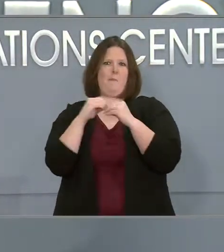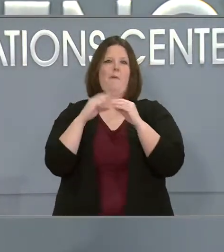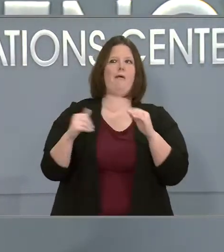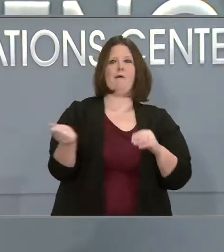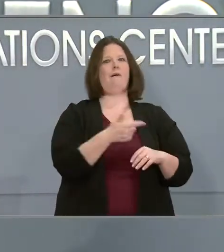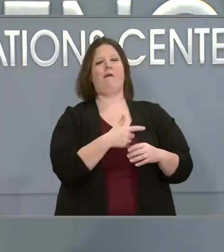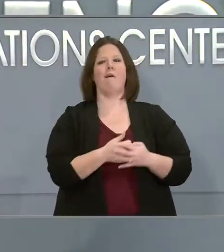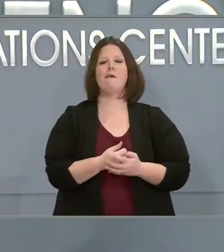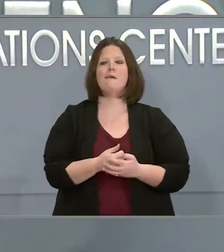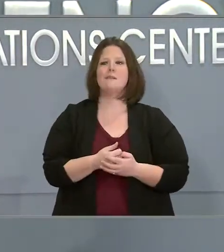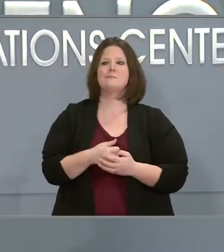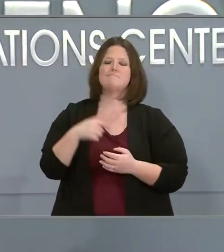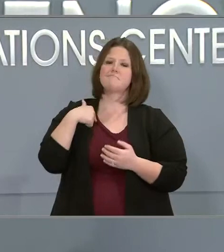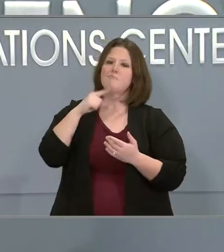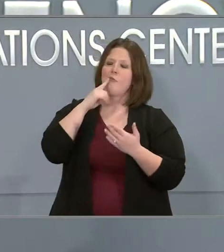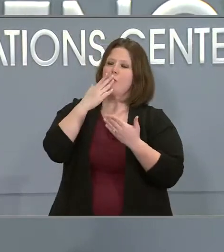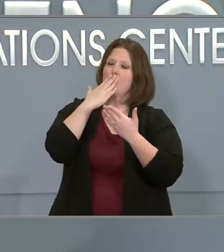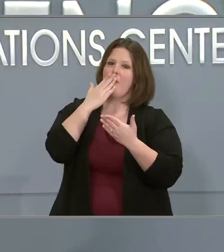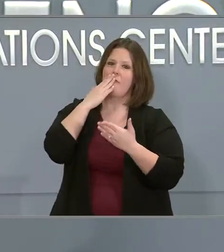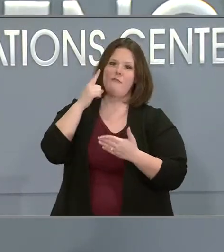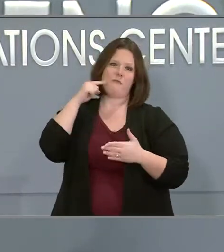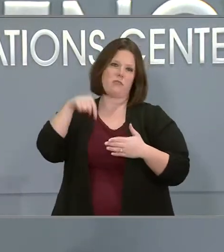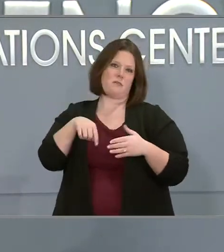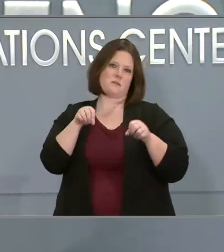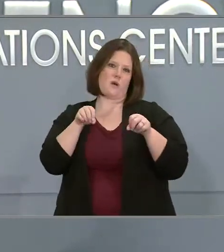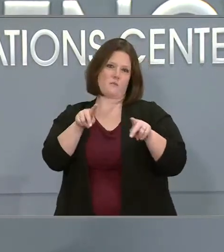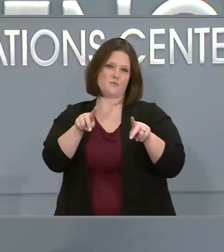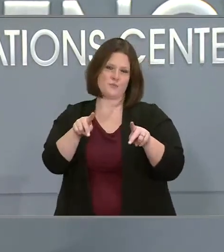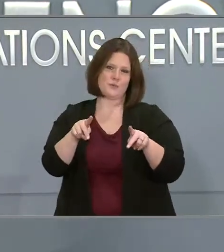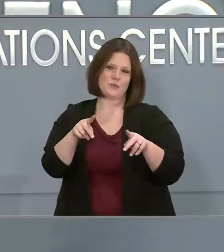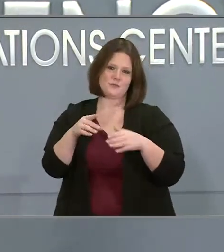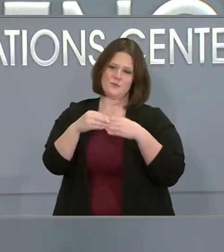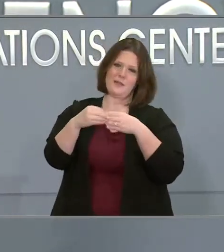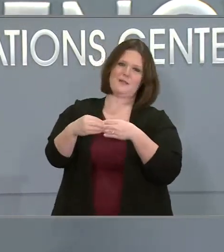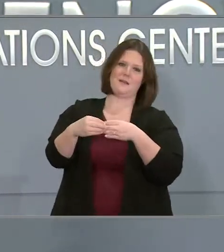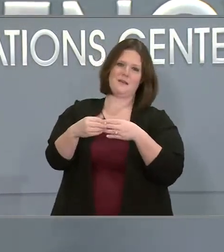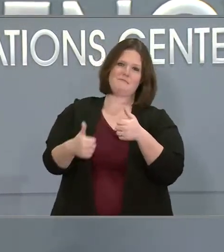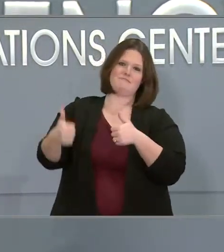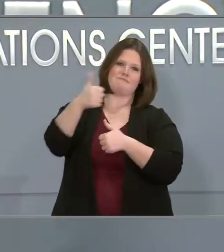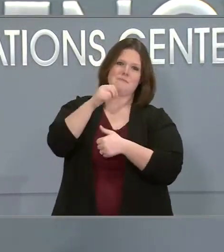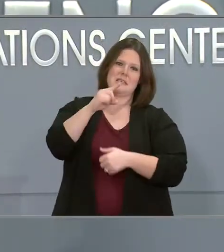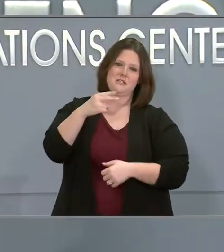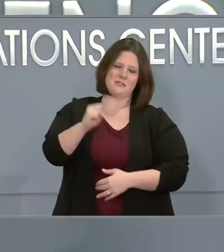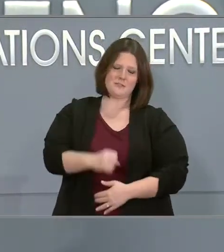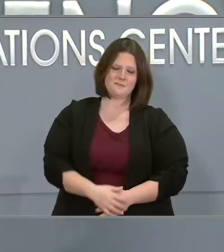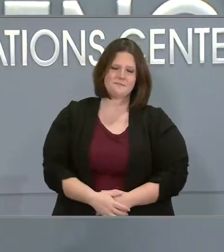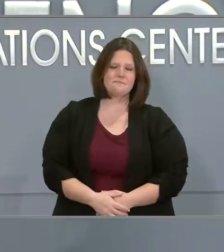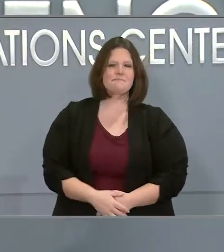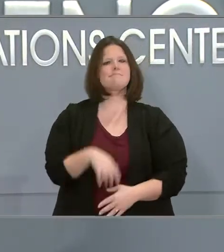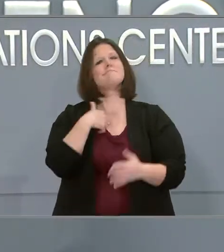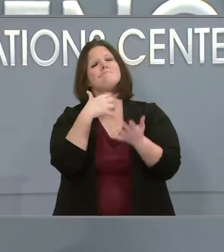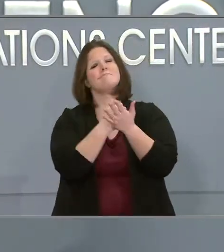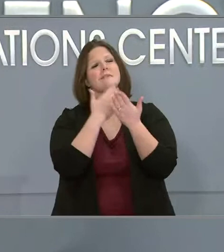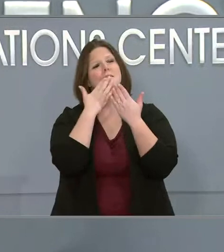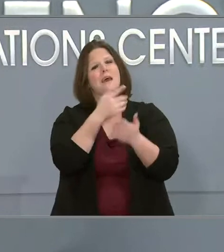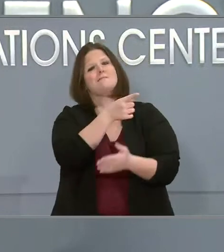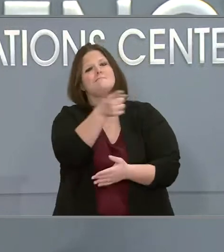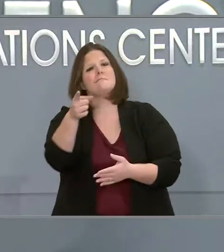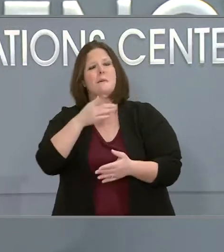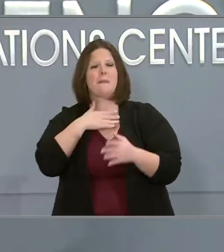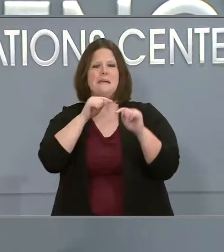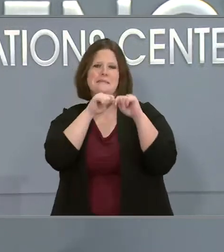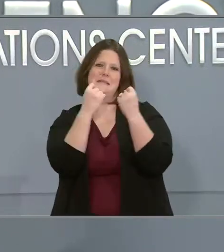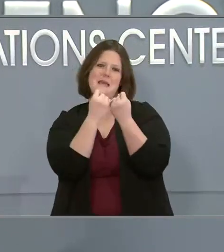gave me to lead the Department of Health and Human Services. I also want to thank my incredible team at the department. I